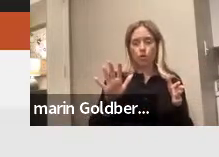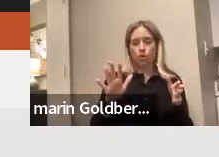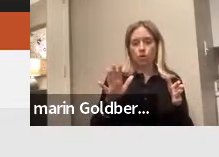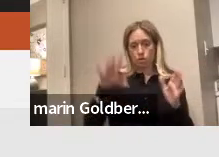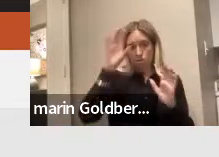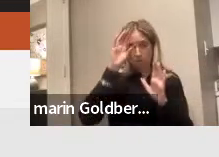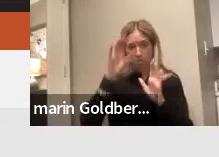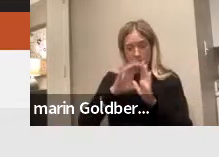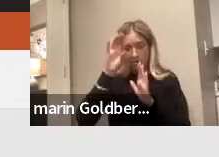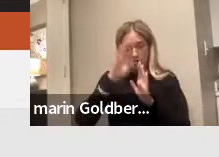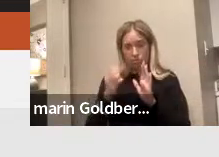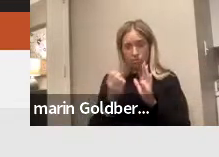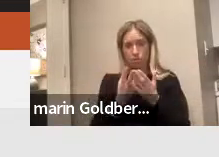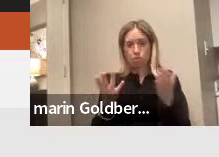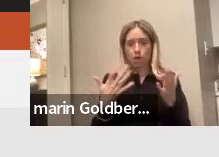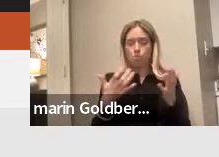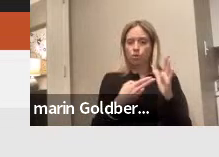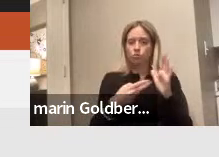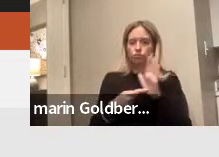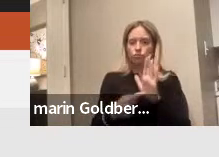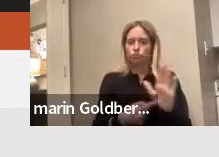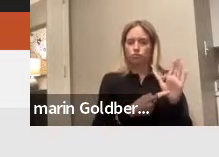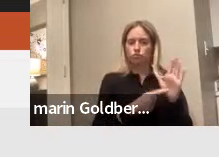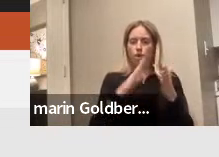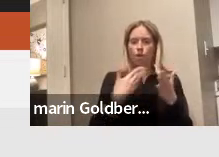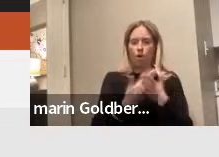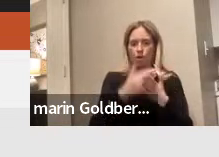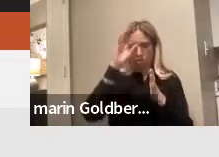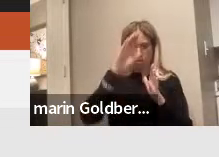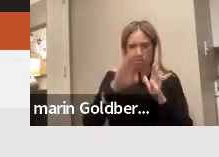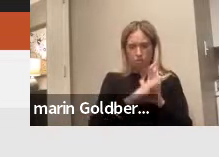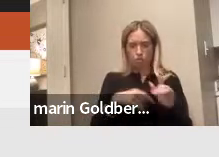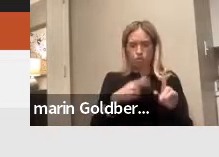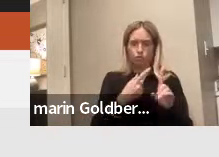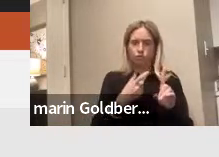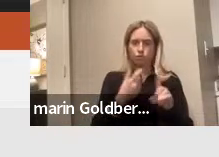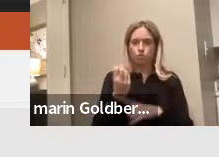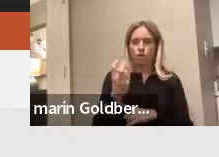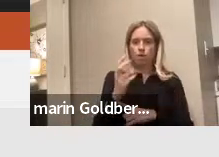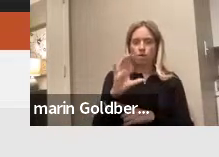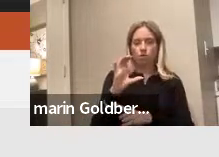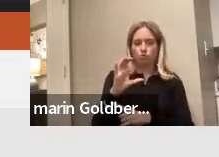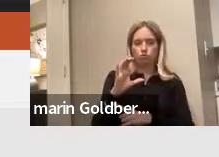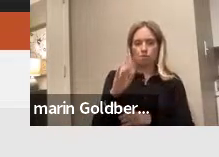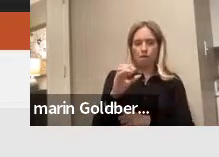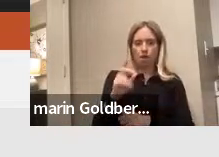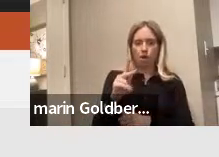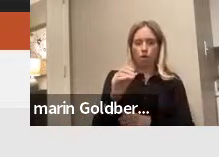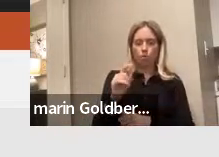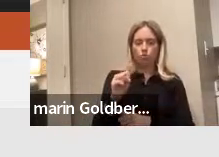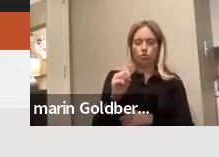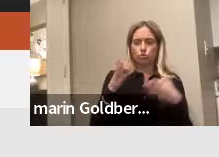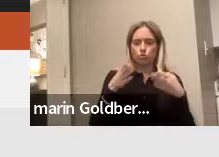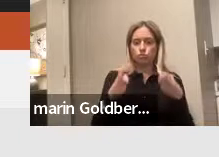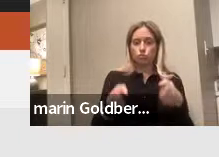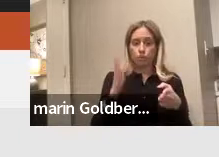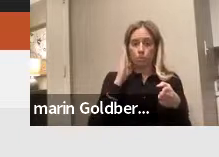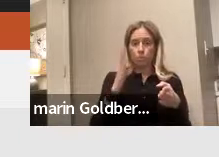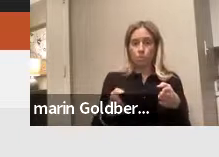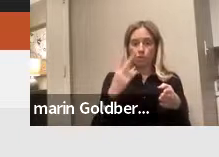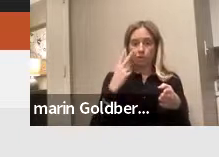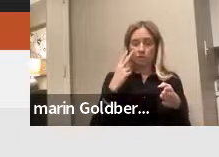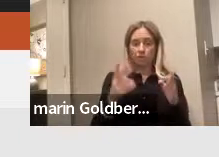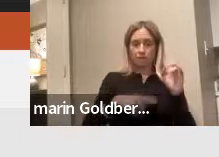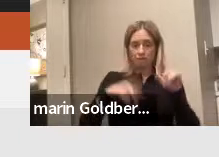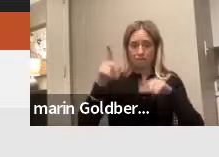photos, there's a few things I want to highlight. All of these photos are taken from the 1200 block of Oak Street. Here, you'll see varying